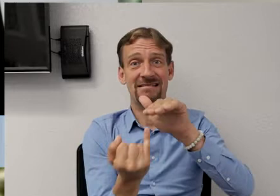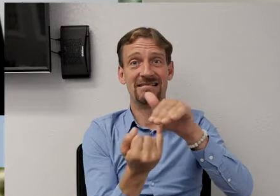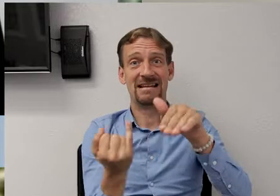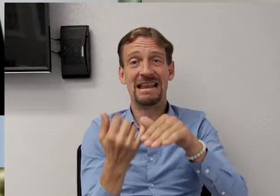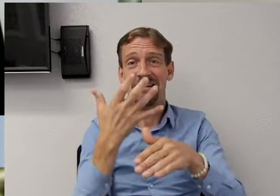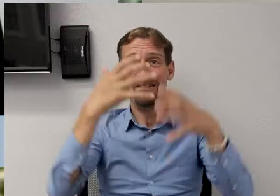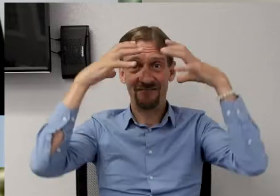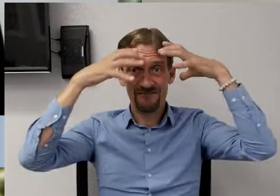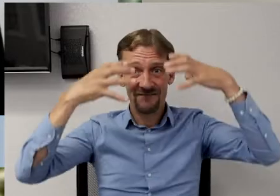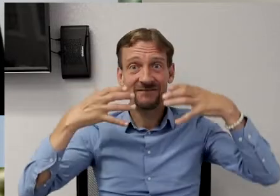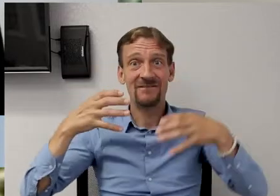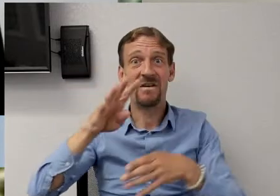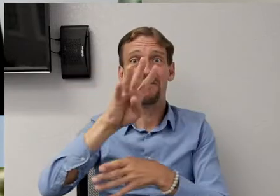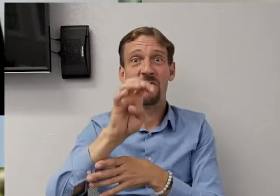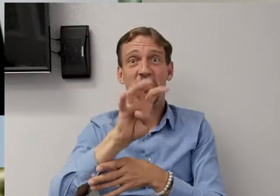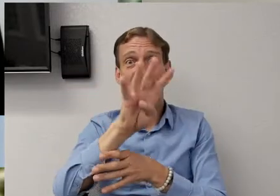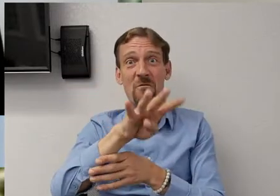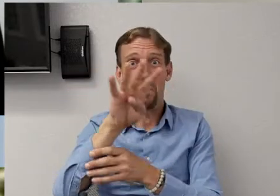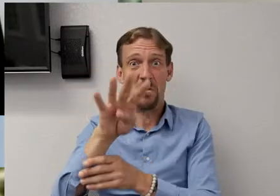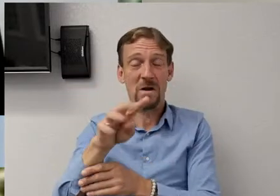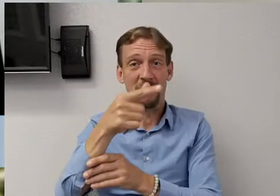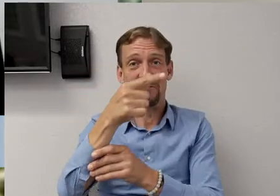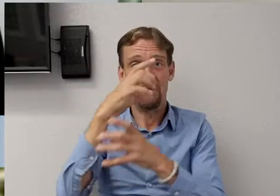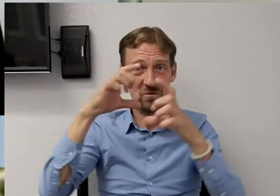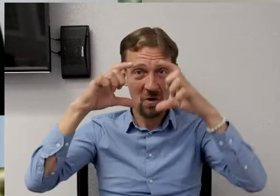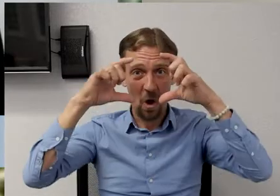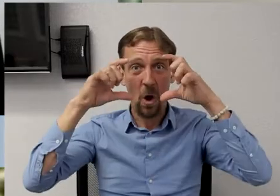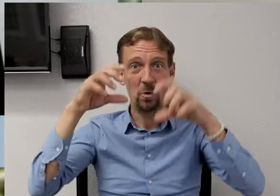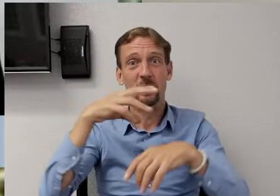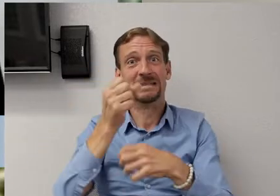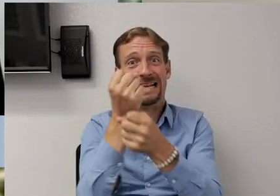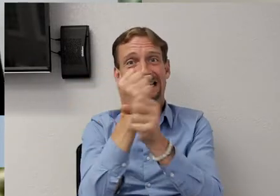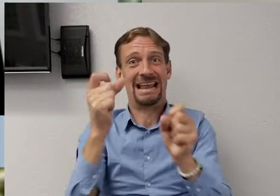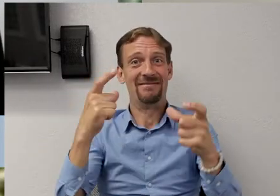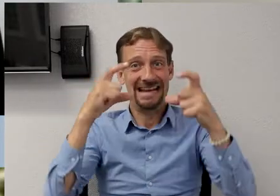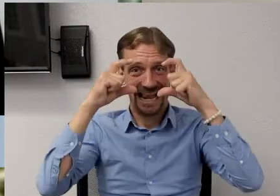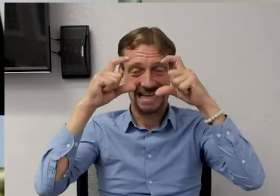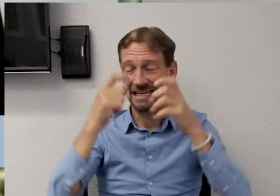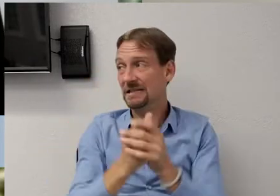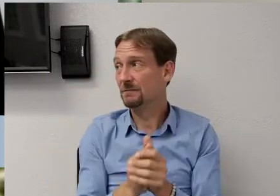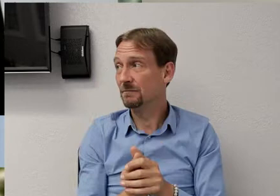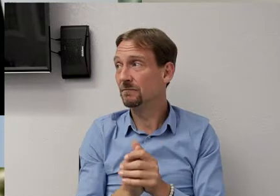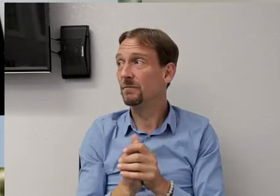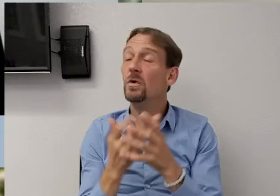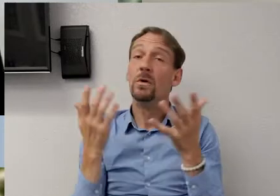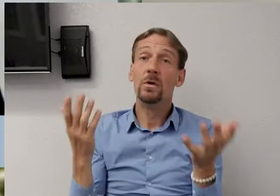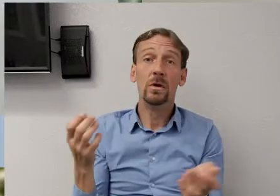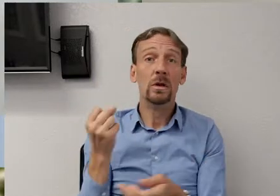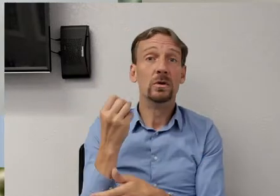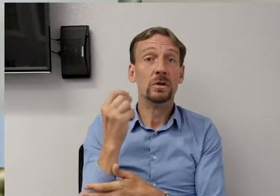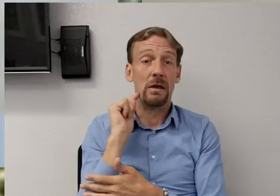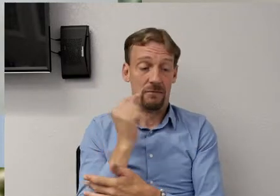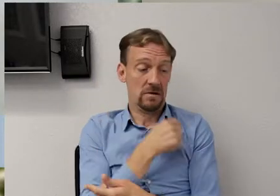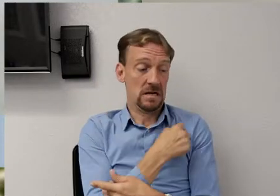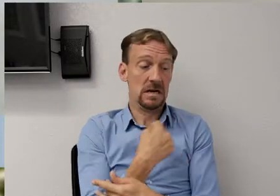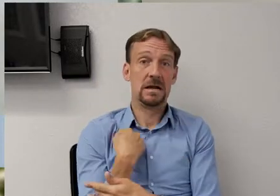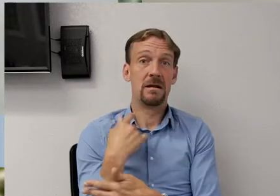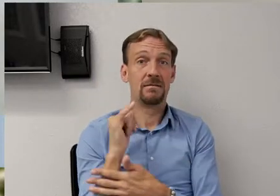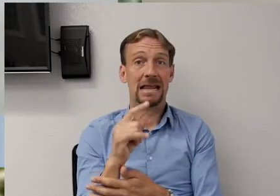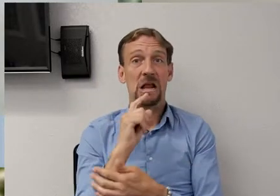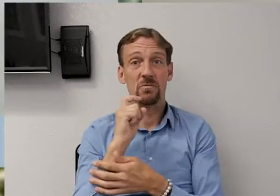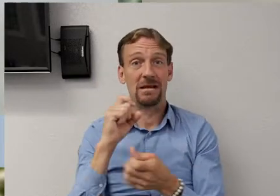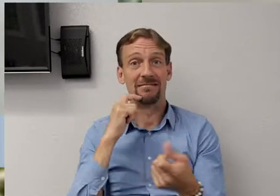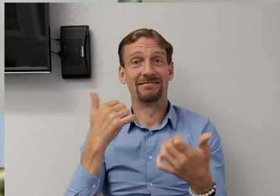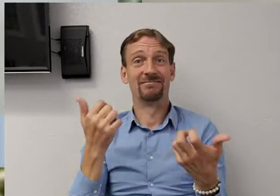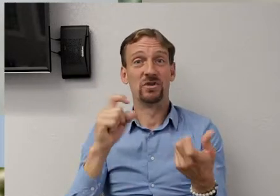and 444 goggles and safety glasses. So for us, that's been kind of a game changer.